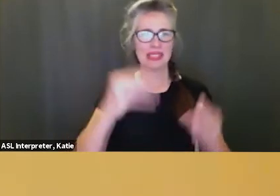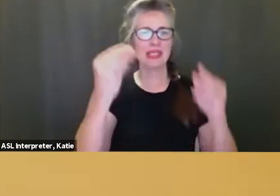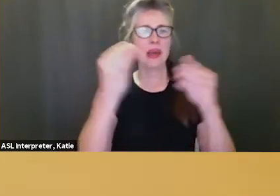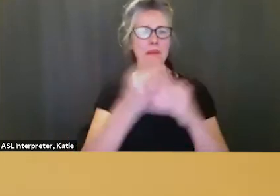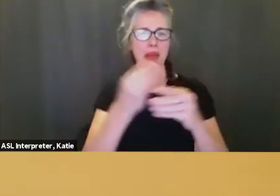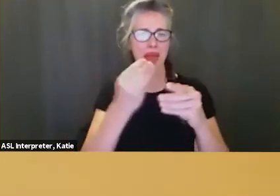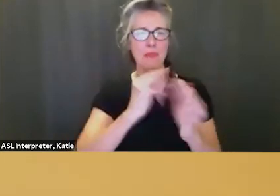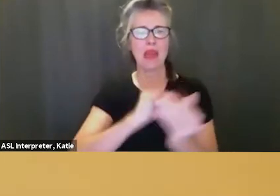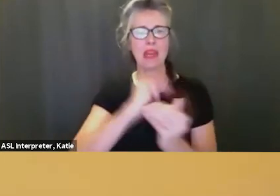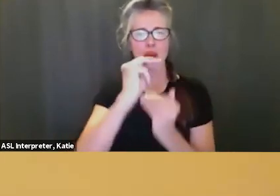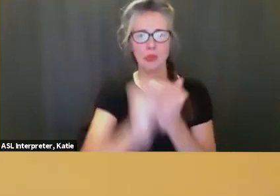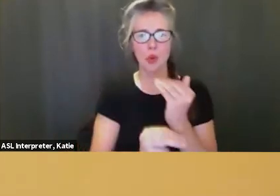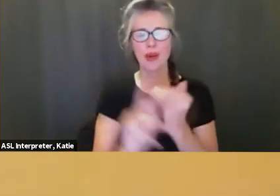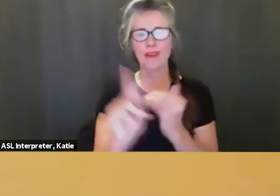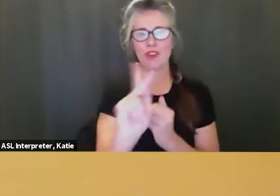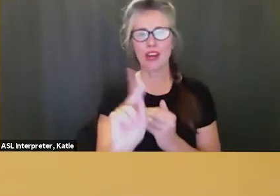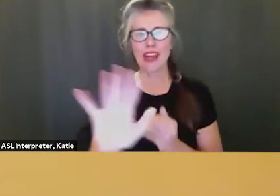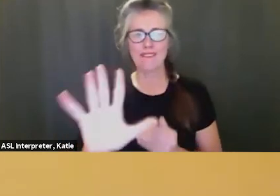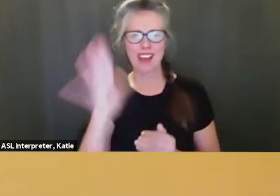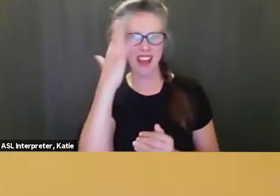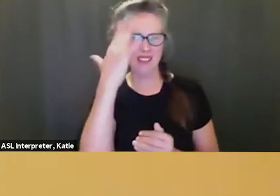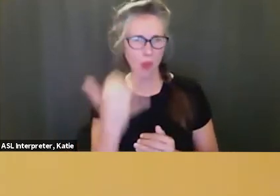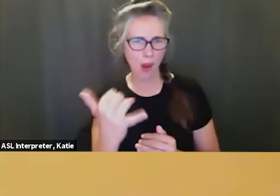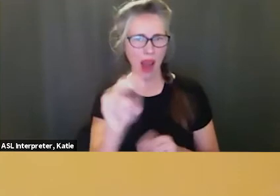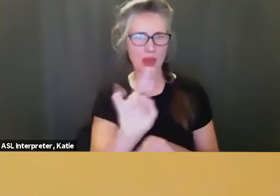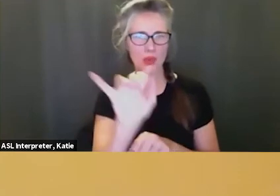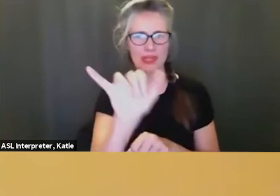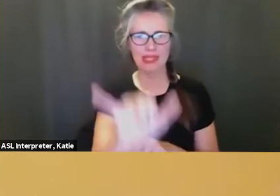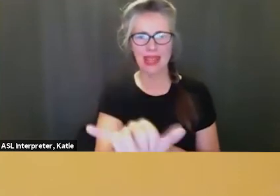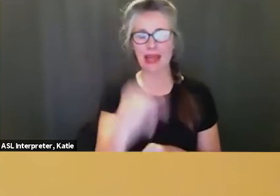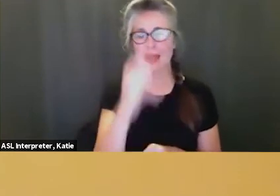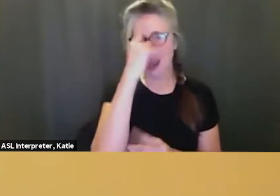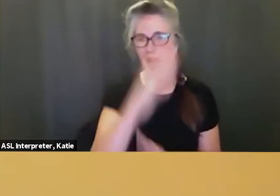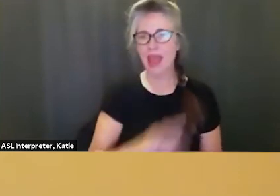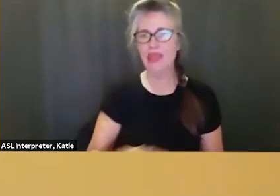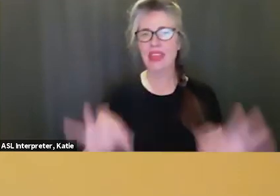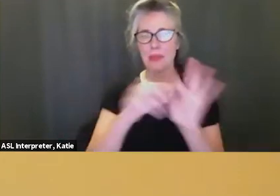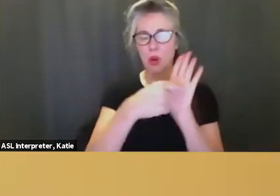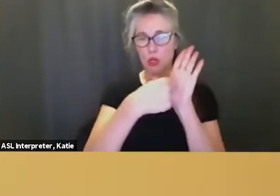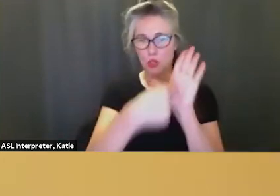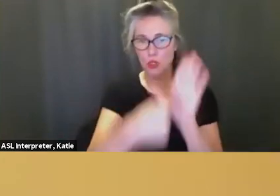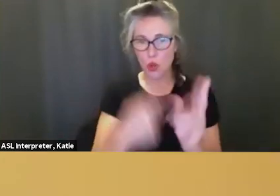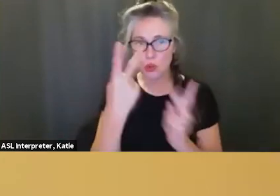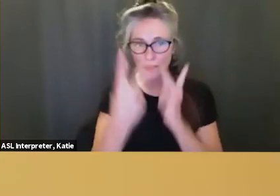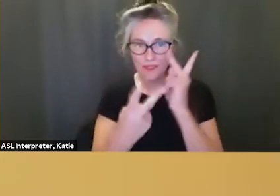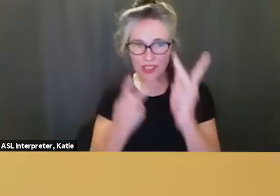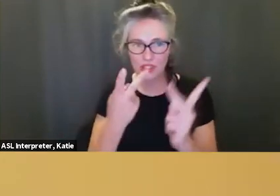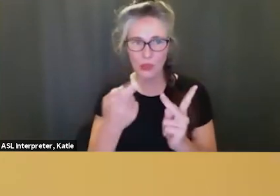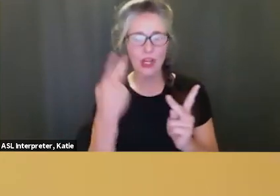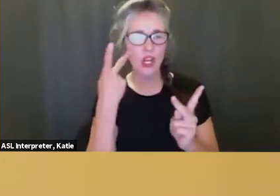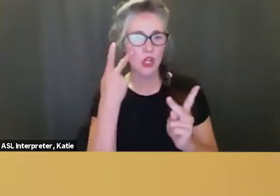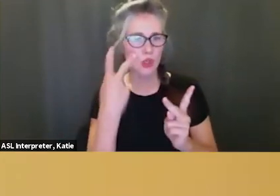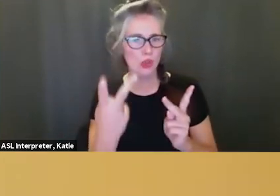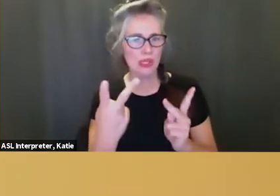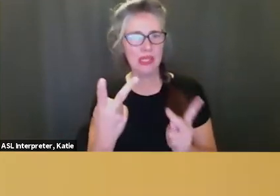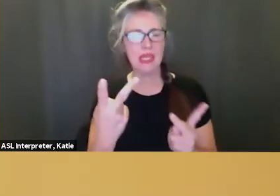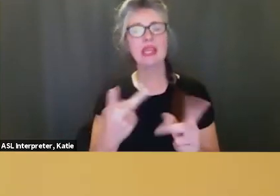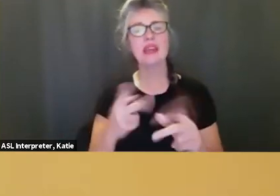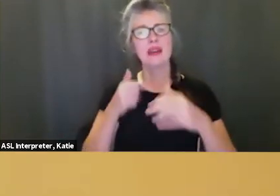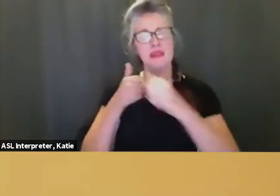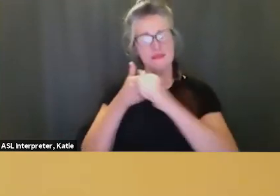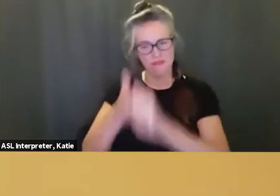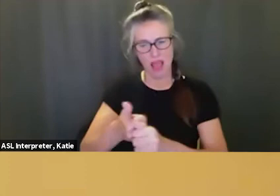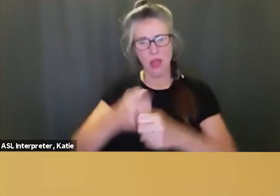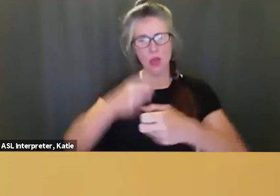K-5. And I think some of the important things on this in terms of the visuals is that you see that it's problem-based, which